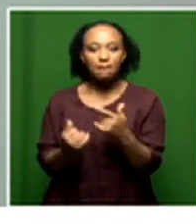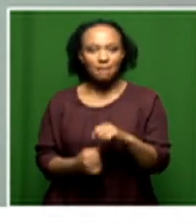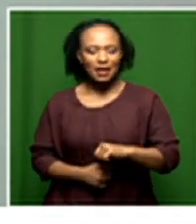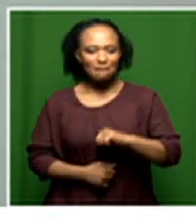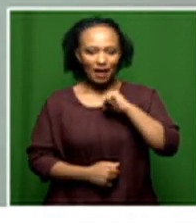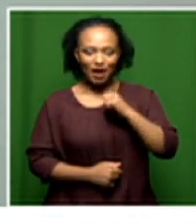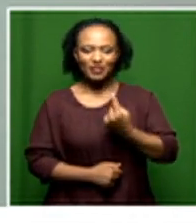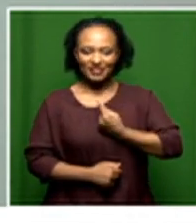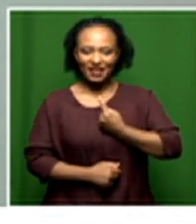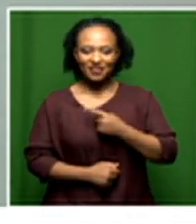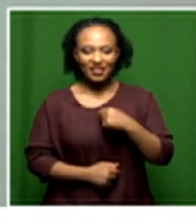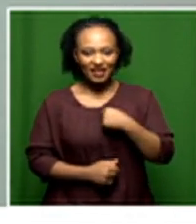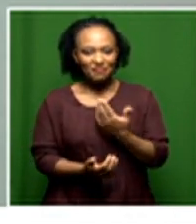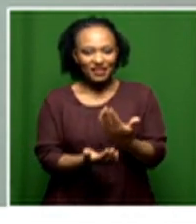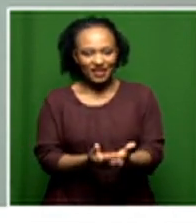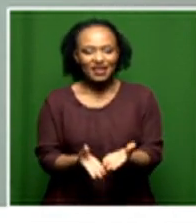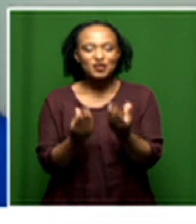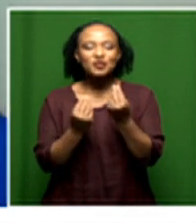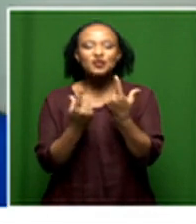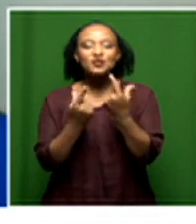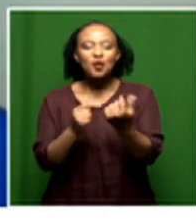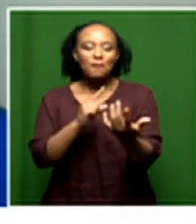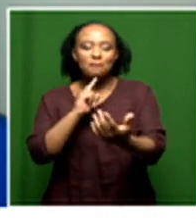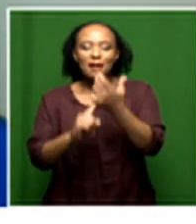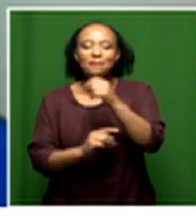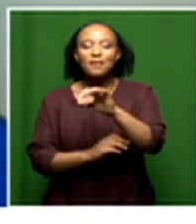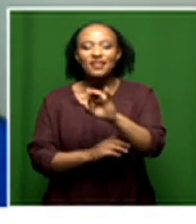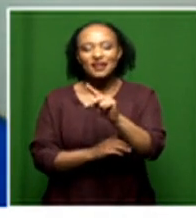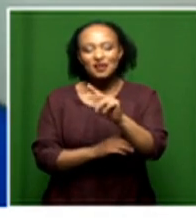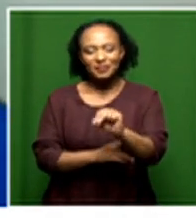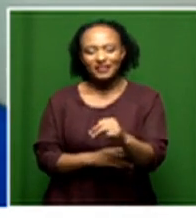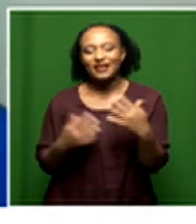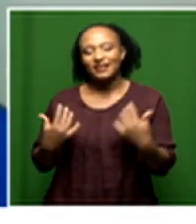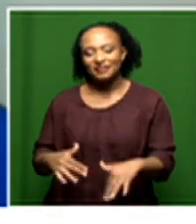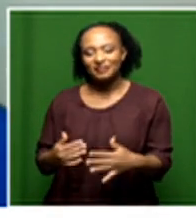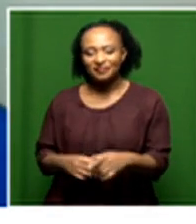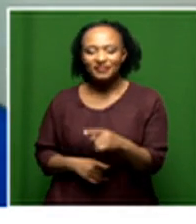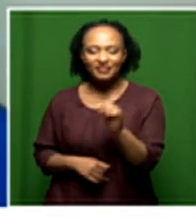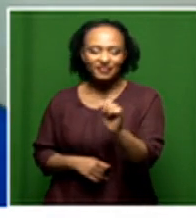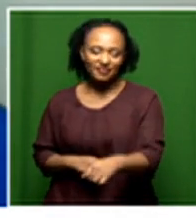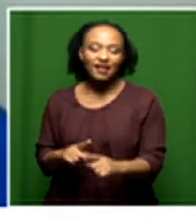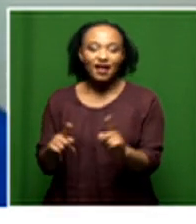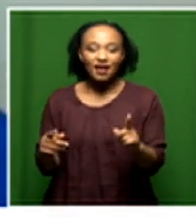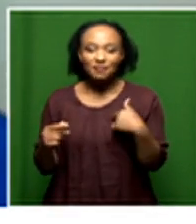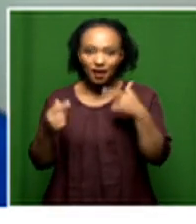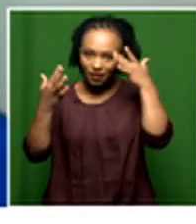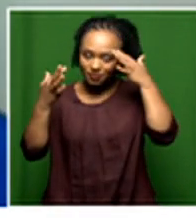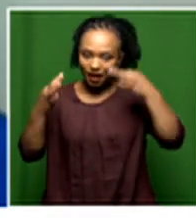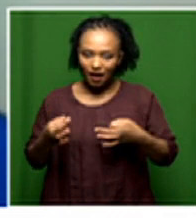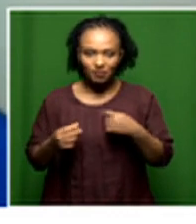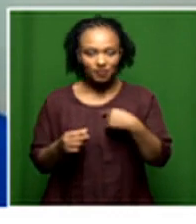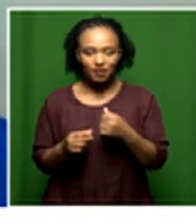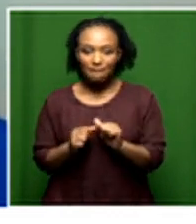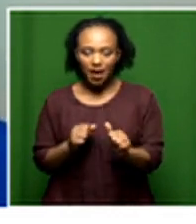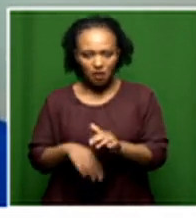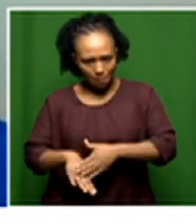proud of myself when I'd been able to do the 3 kilometers. Right. That I eventually decided, well, maybe I can